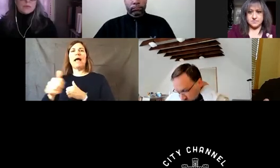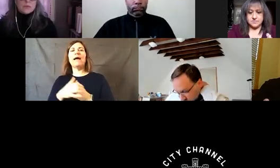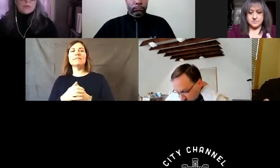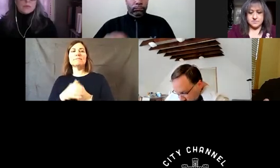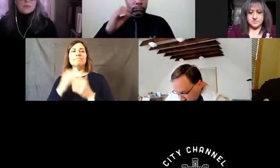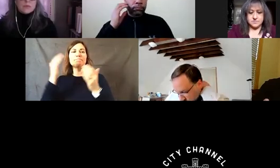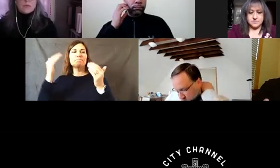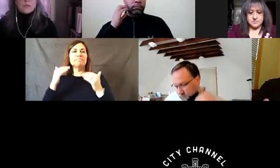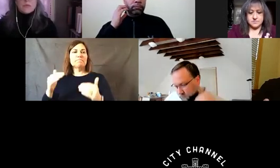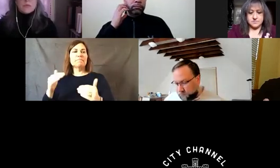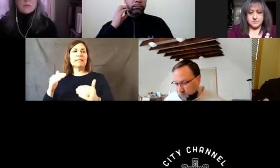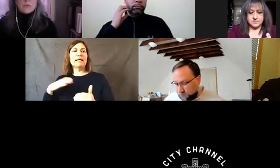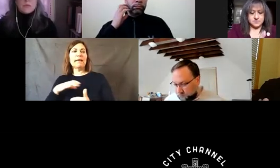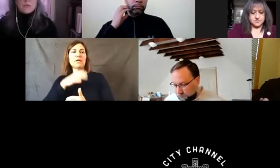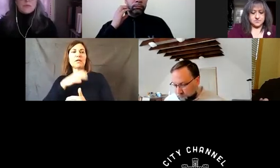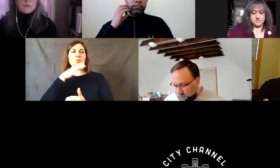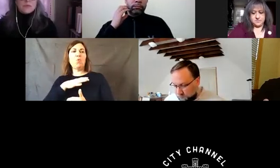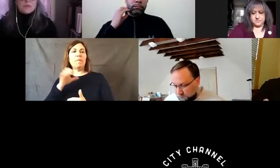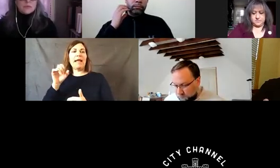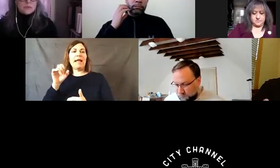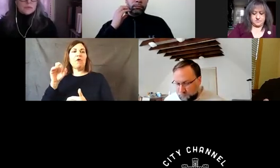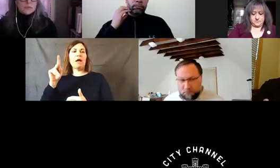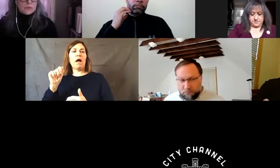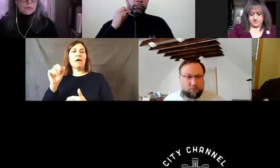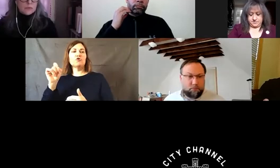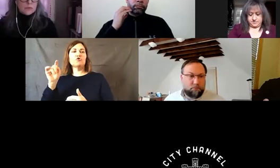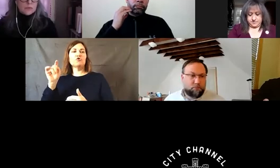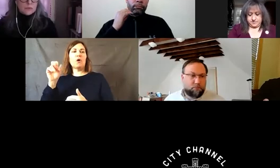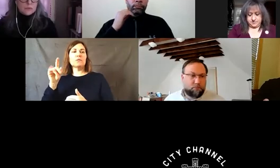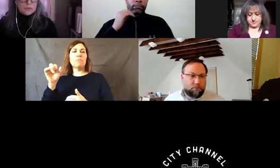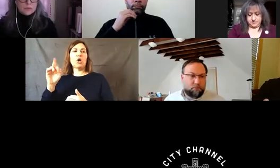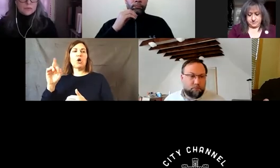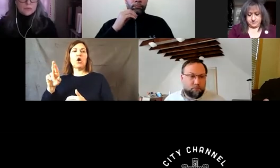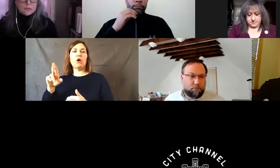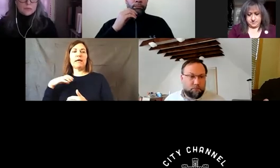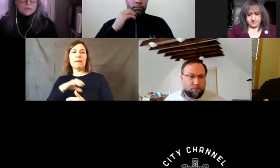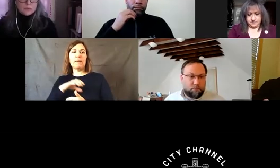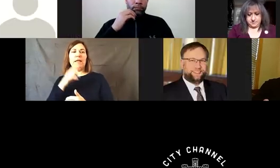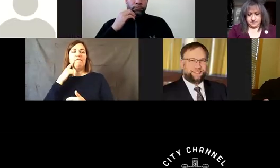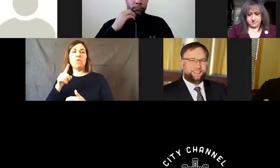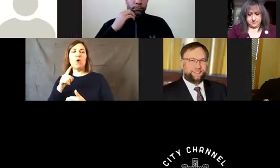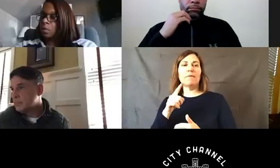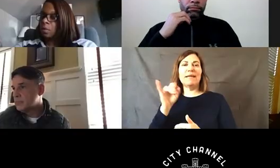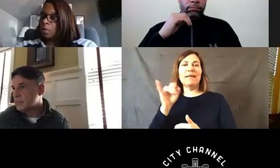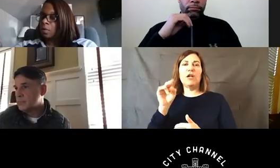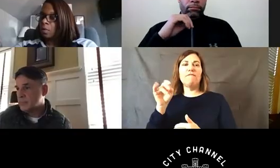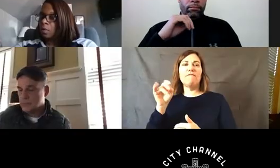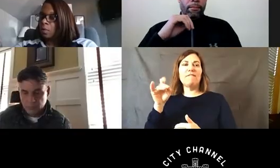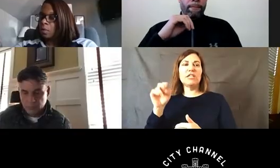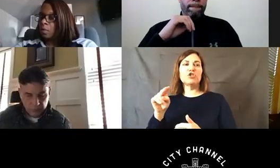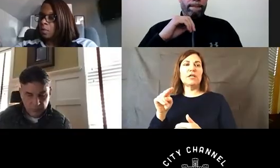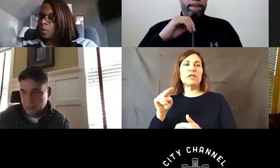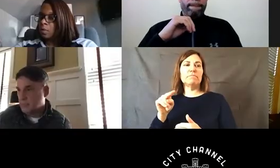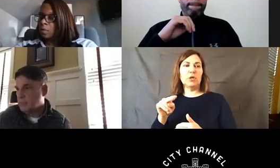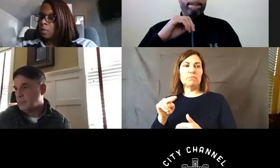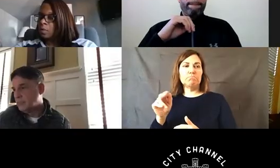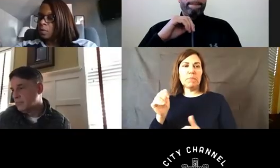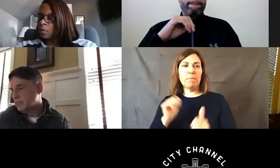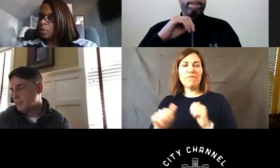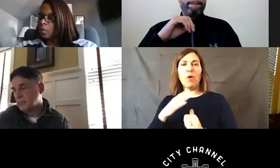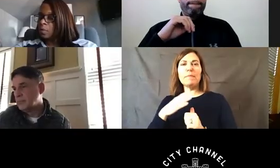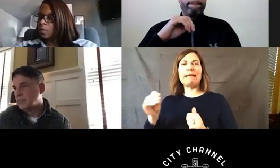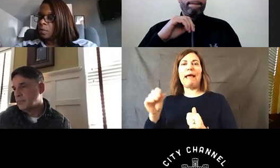to Councilwoman Erica Strasburger, Committee on Innovation, Performance, and Asset Management. Thank you, Mr.